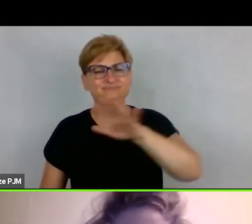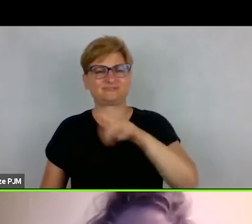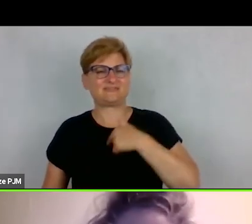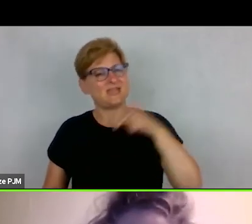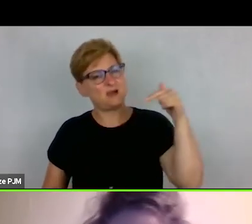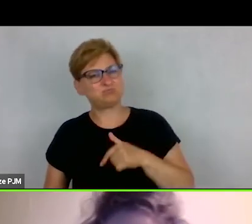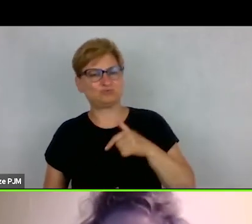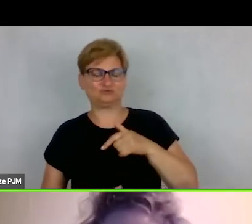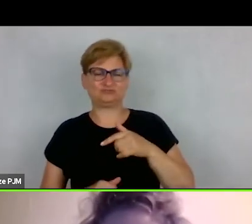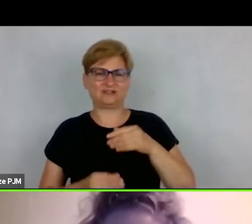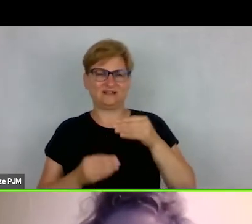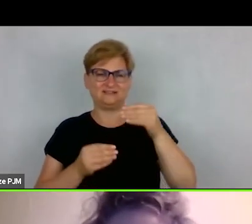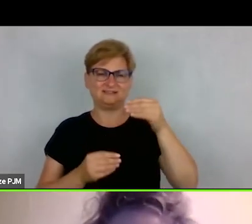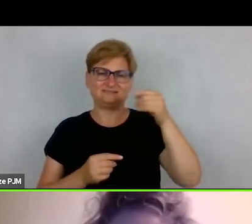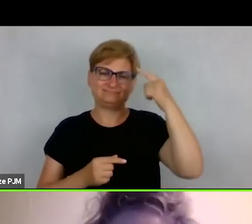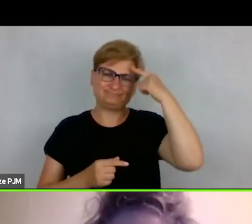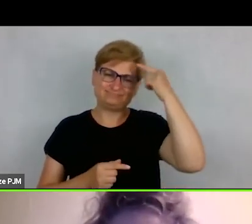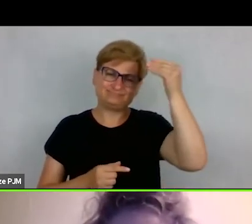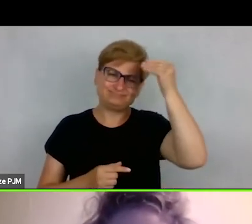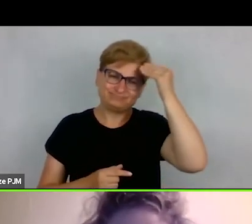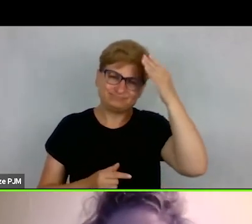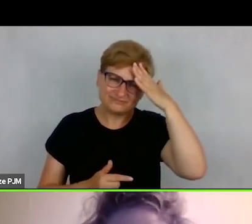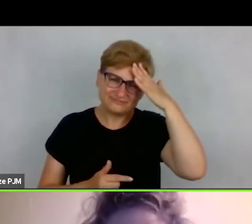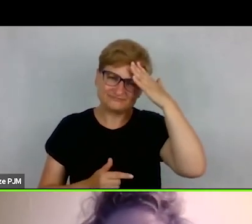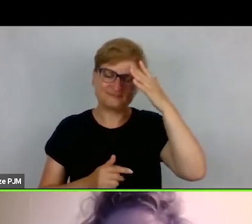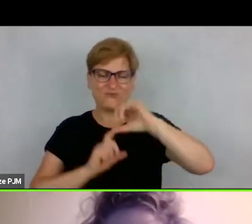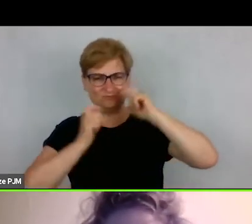evening when we can